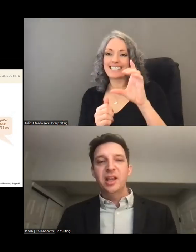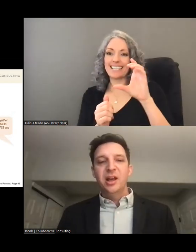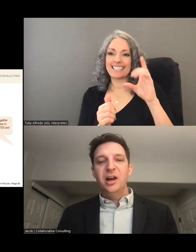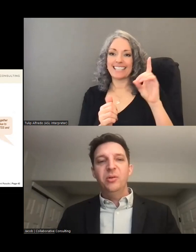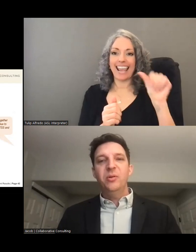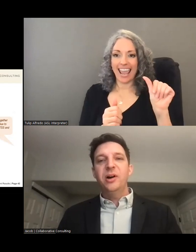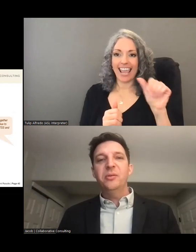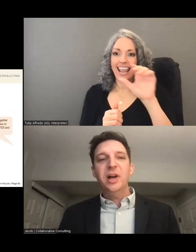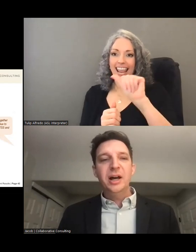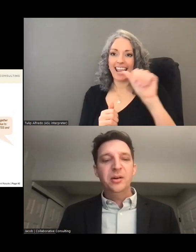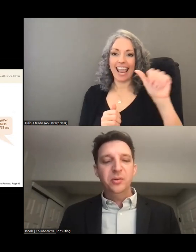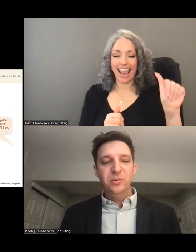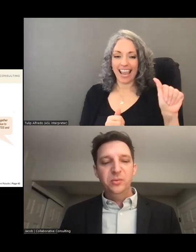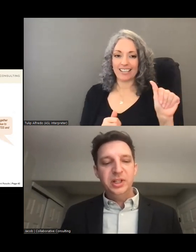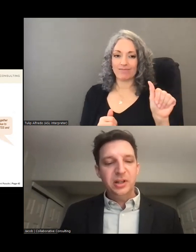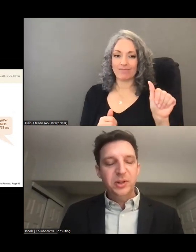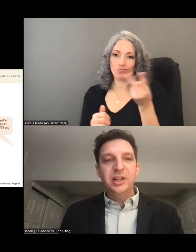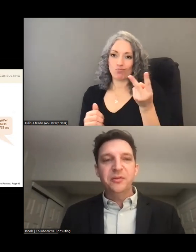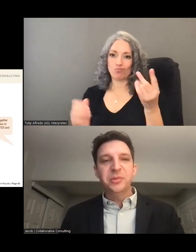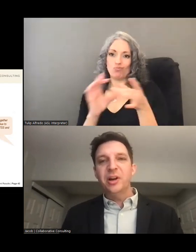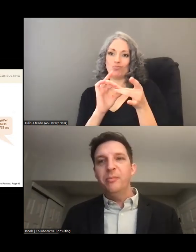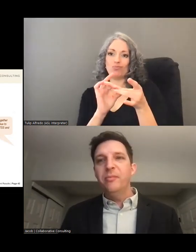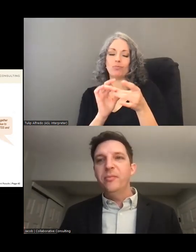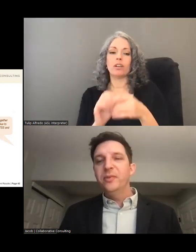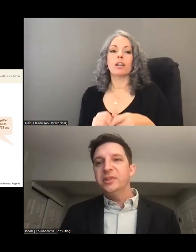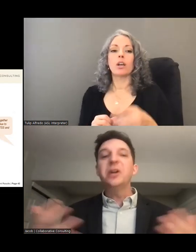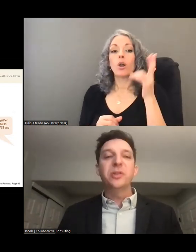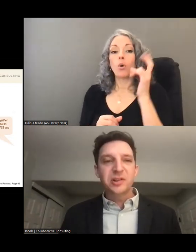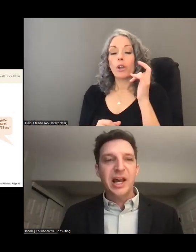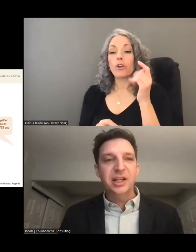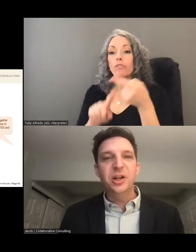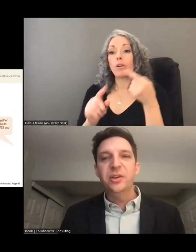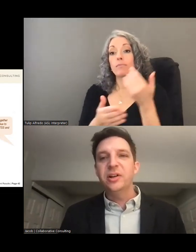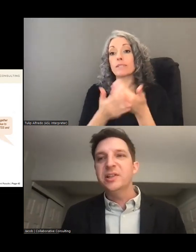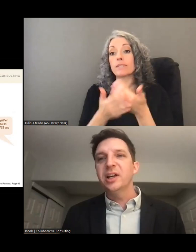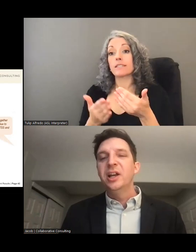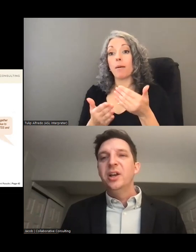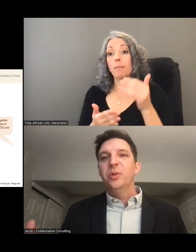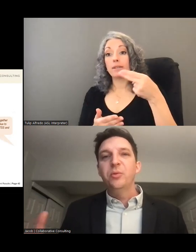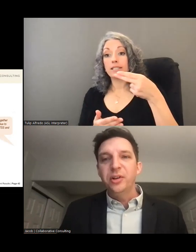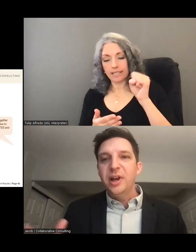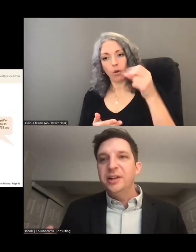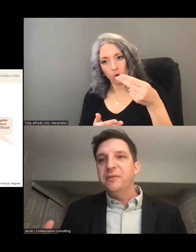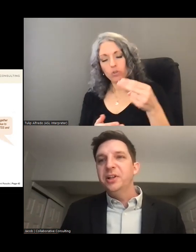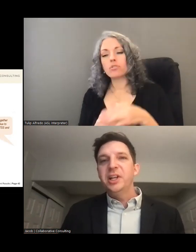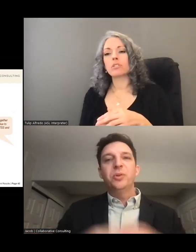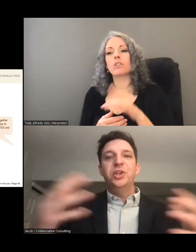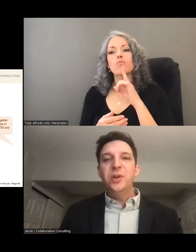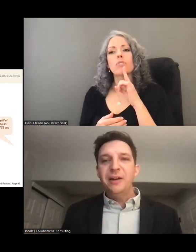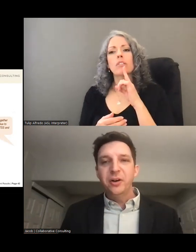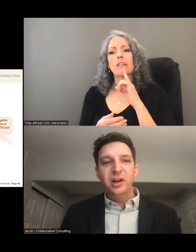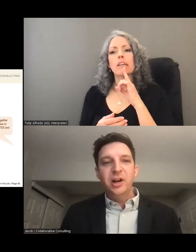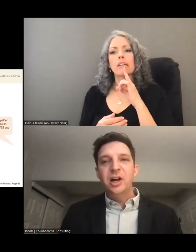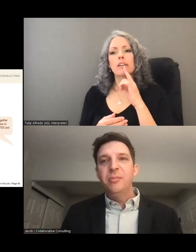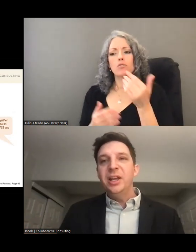AAAs. While we did hear from some stakeholders that there is definitely a